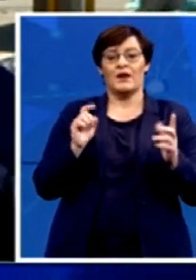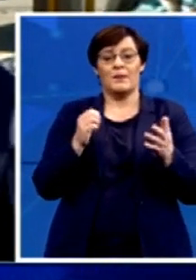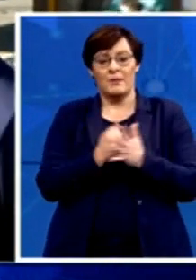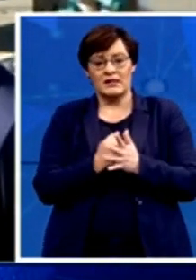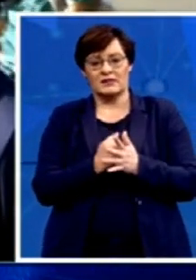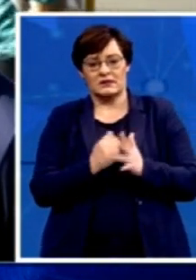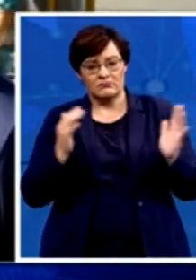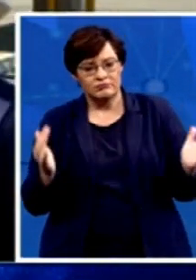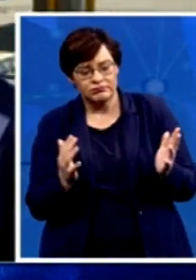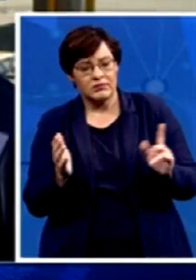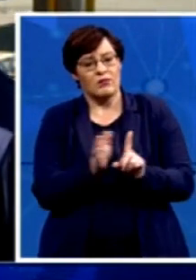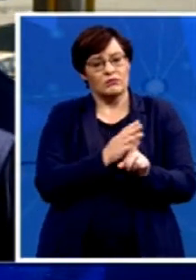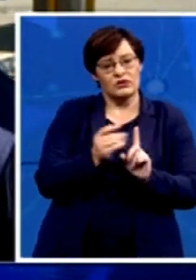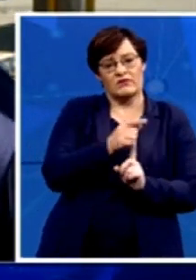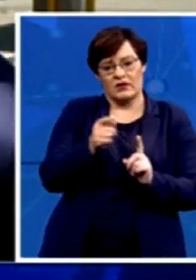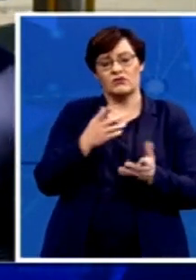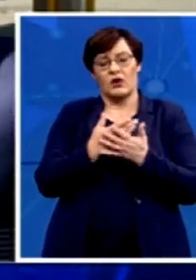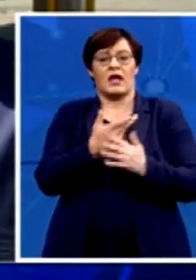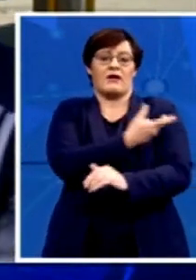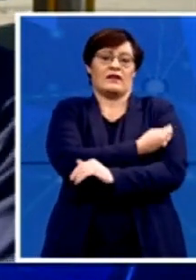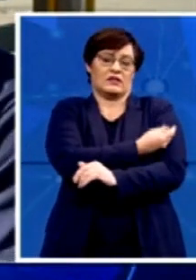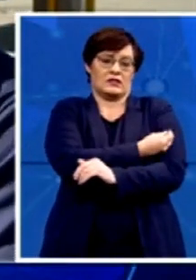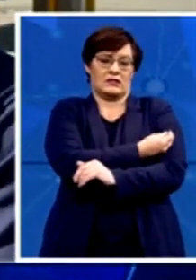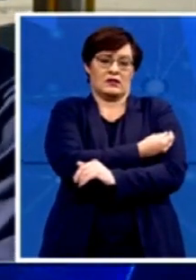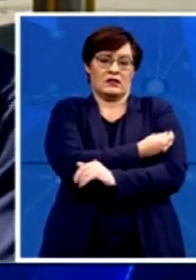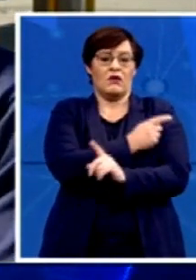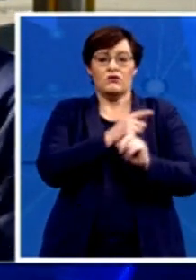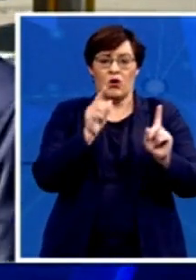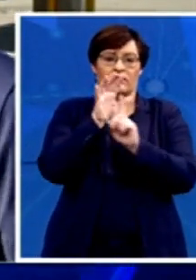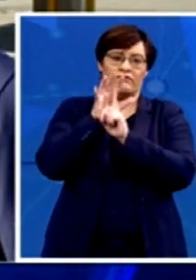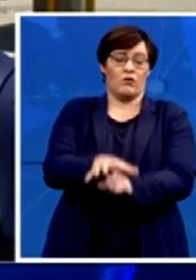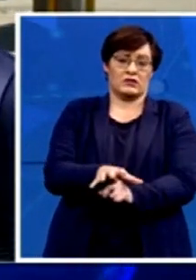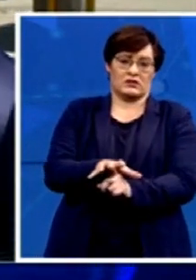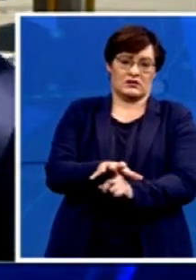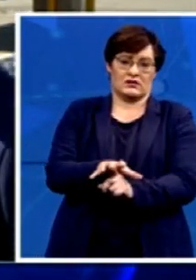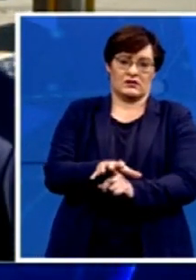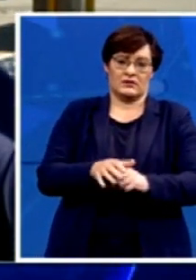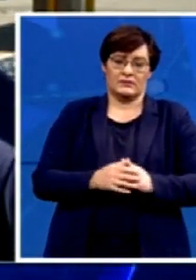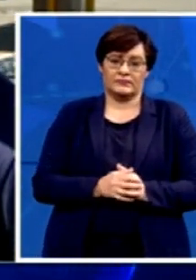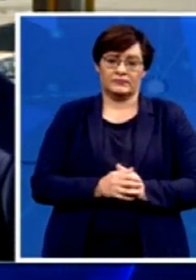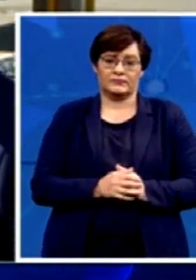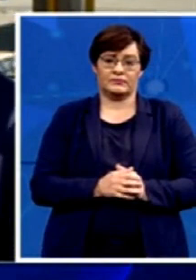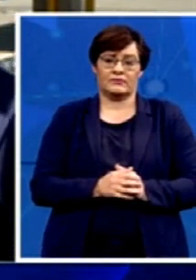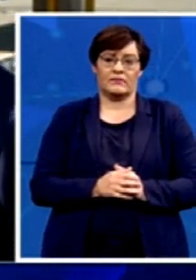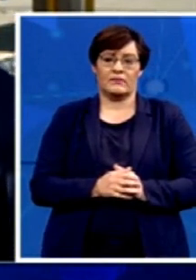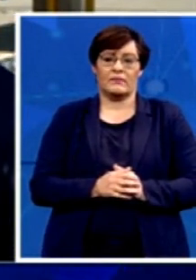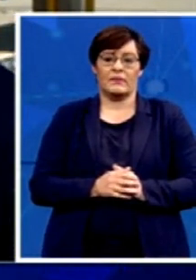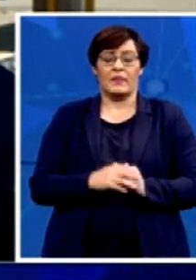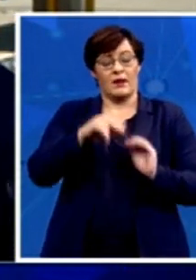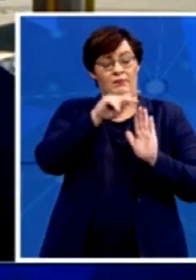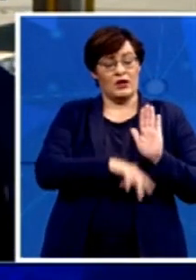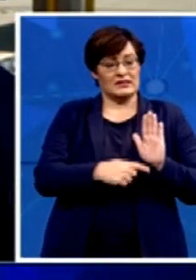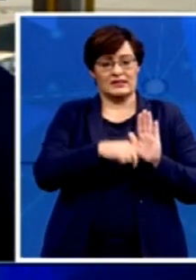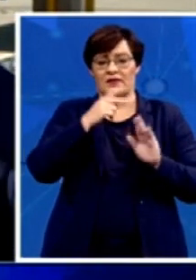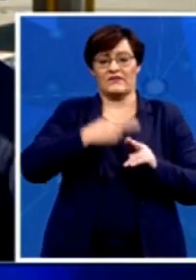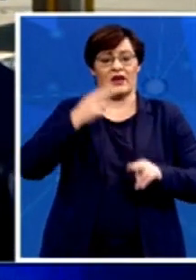to vaccinate, encouraging measure rather than getting it to be compulsory. So, but of course, the policy is not yet final at this point in time. It's still subject